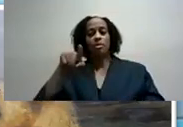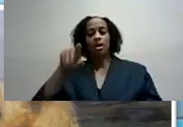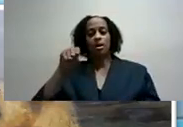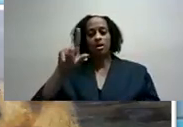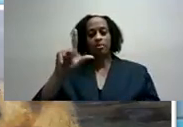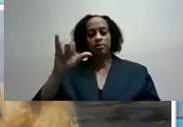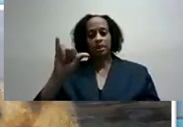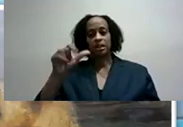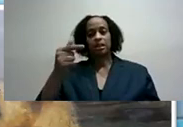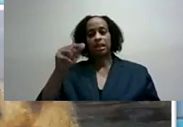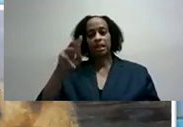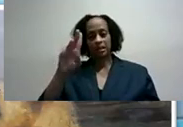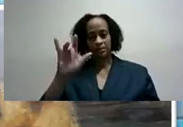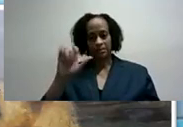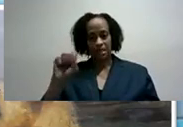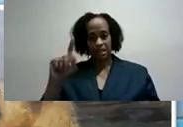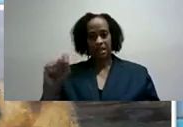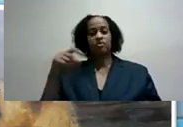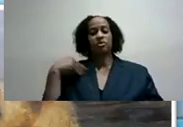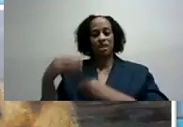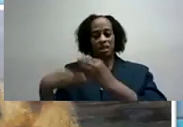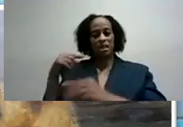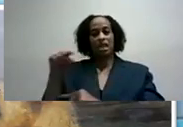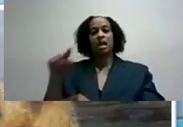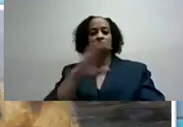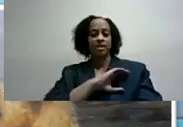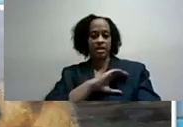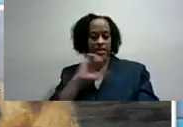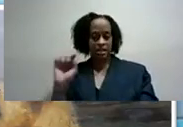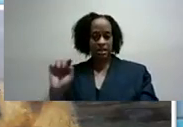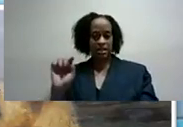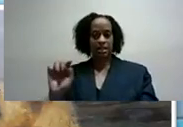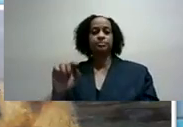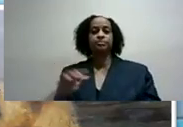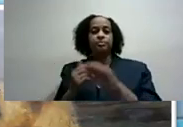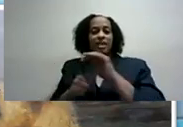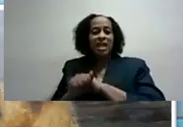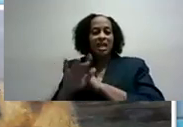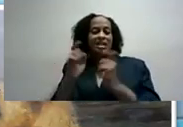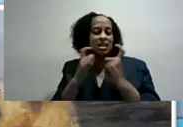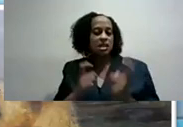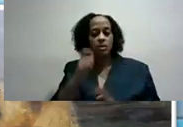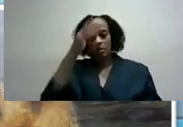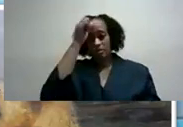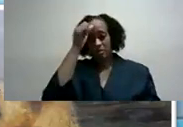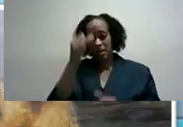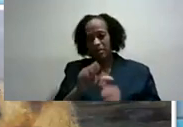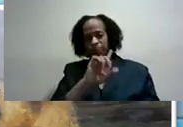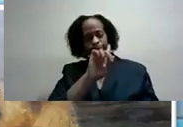Yes. So this is from the line of Cain. Cain hid his sin. Remember, God had to ask him,